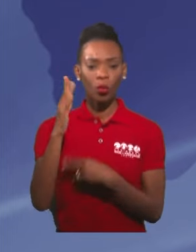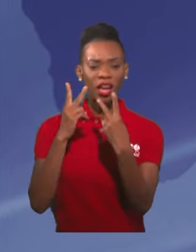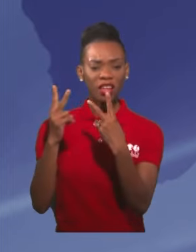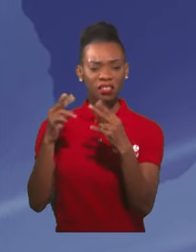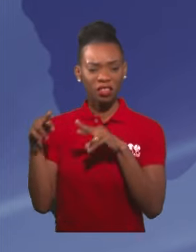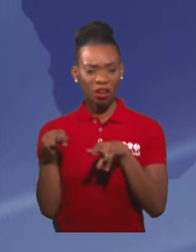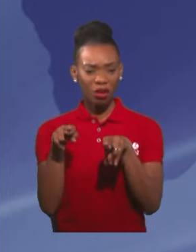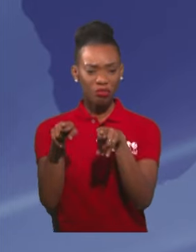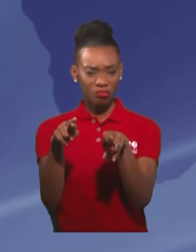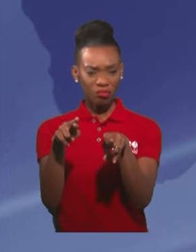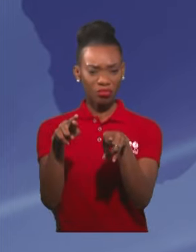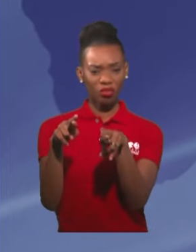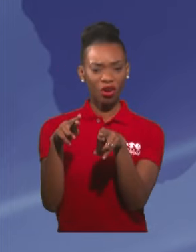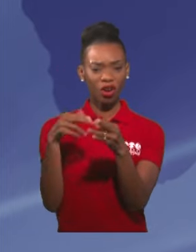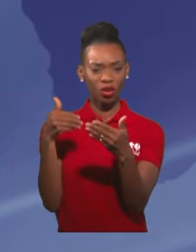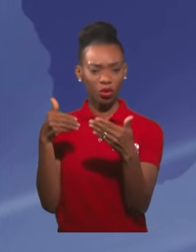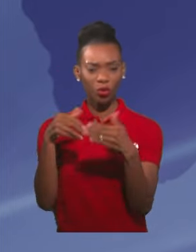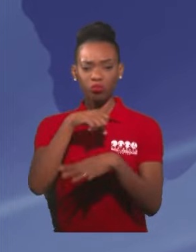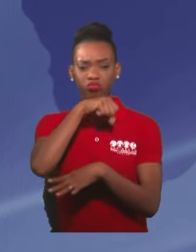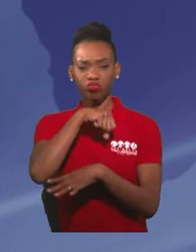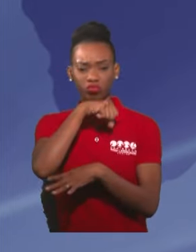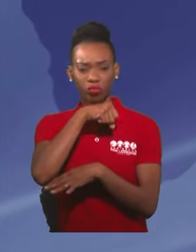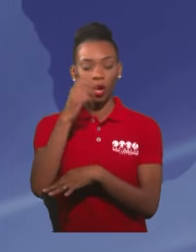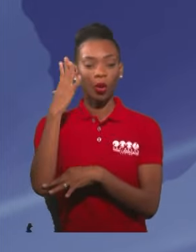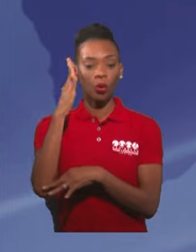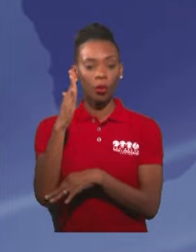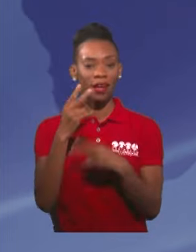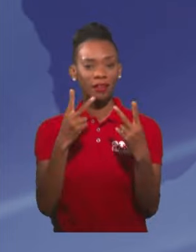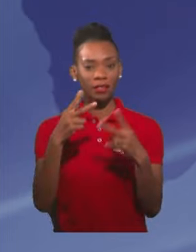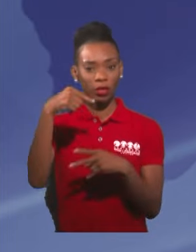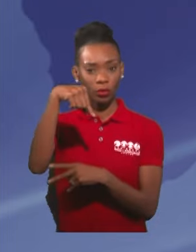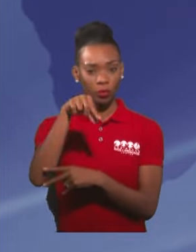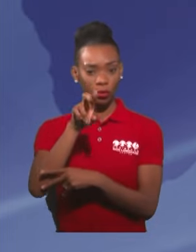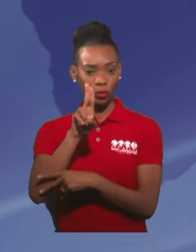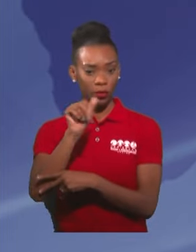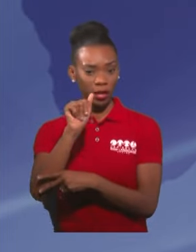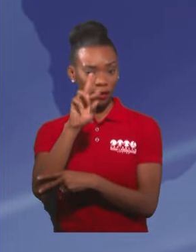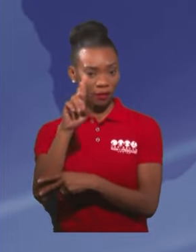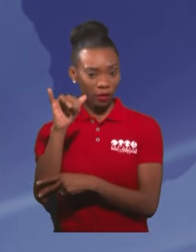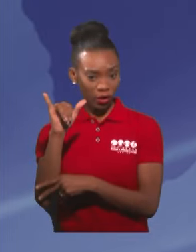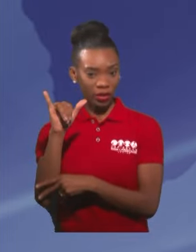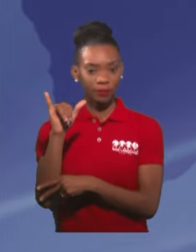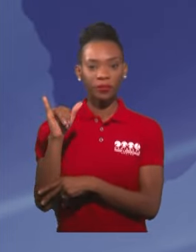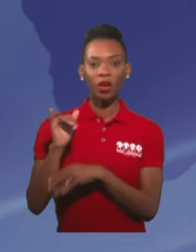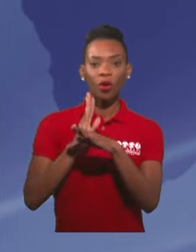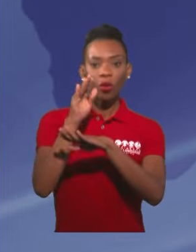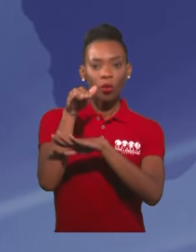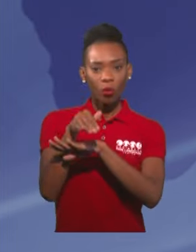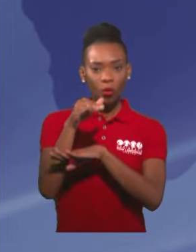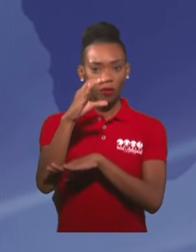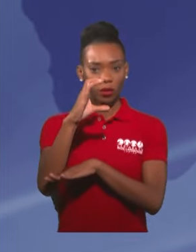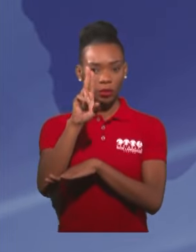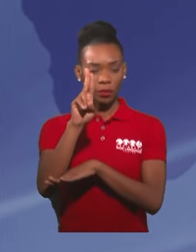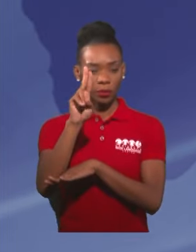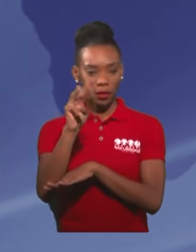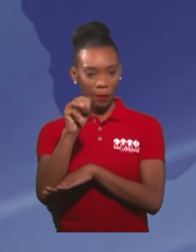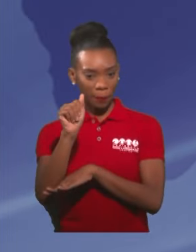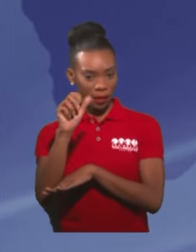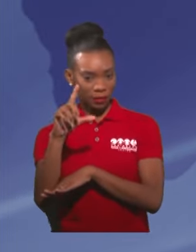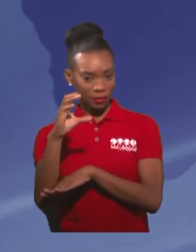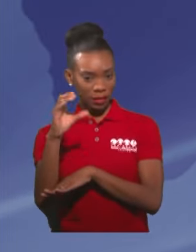forest originally cut to access the quarry nearby. Follow the Cumaca River and you will discover a unique feature that one can only describe